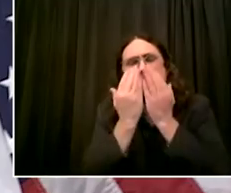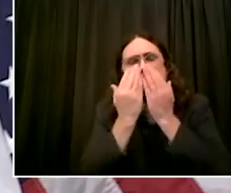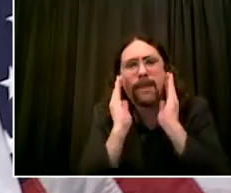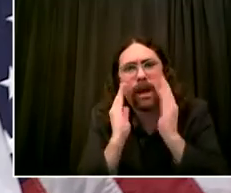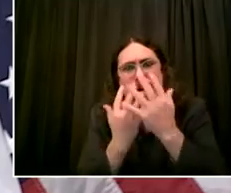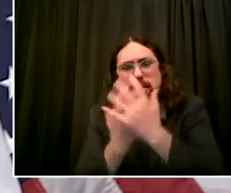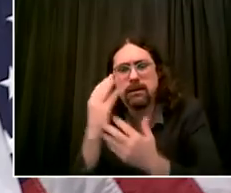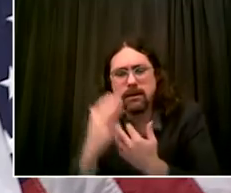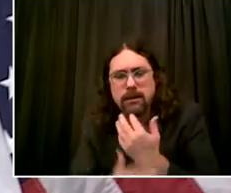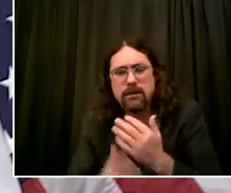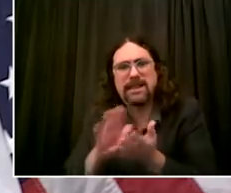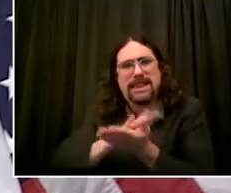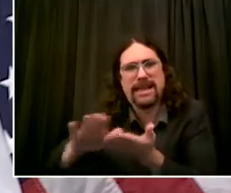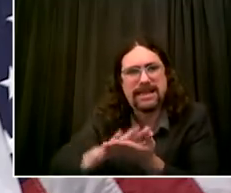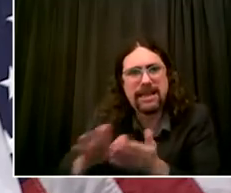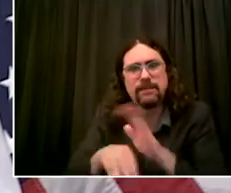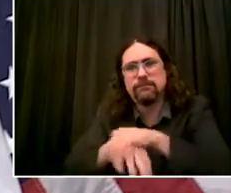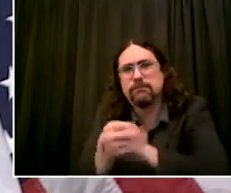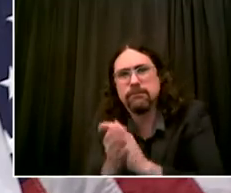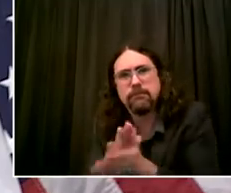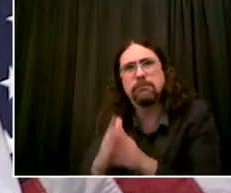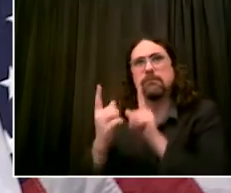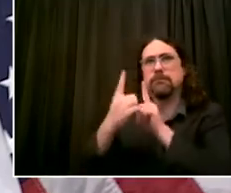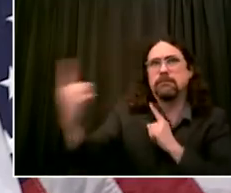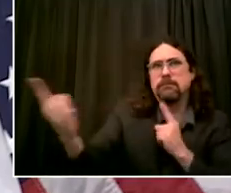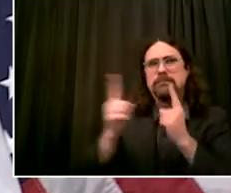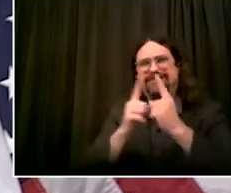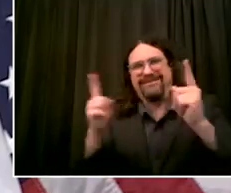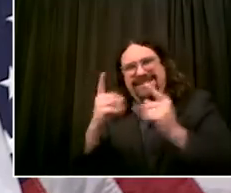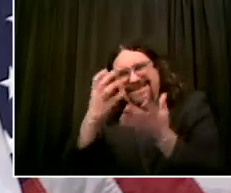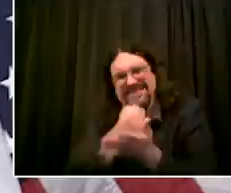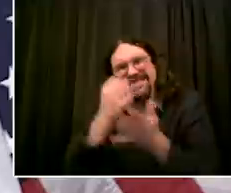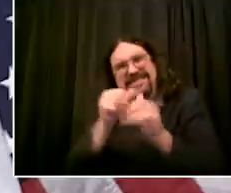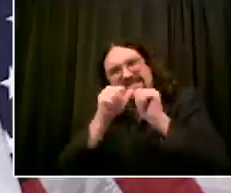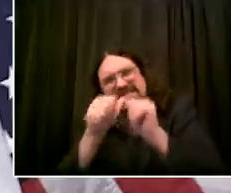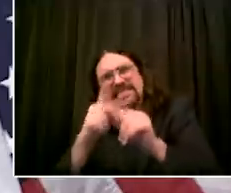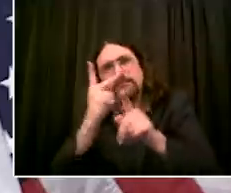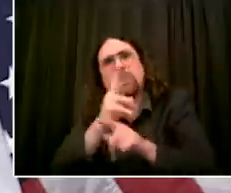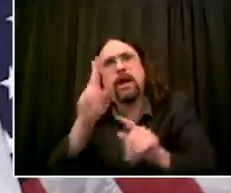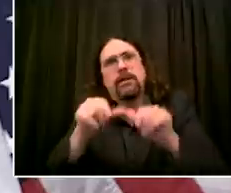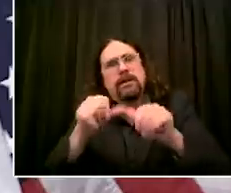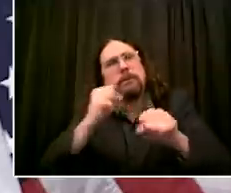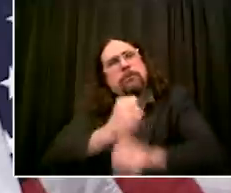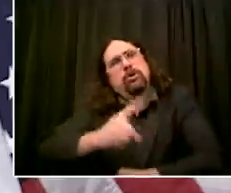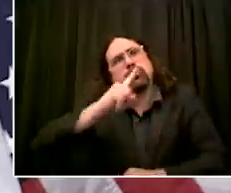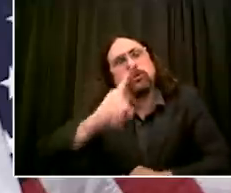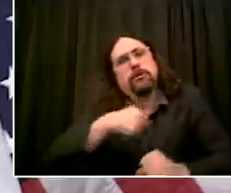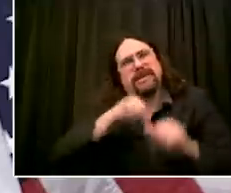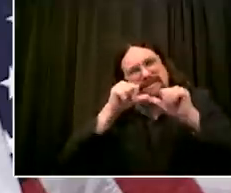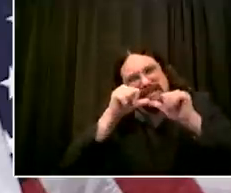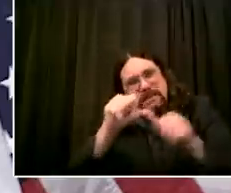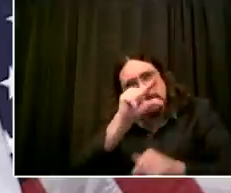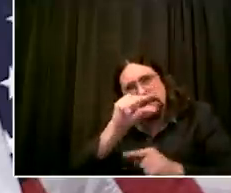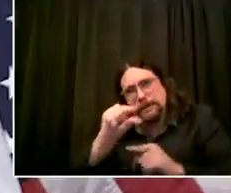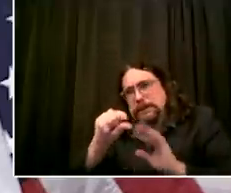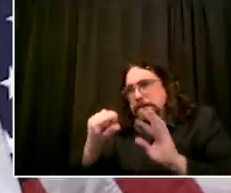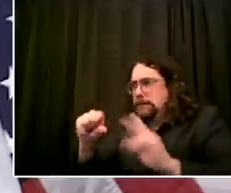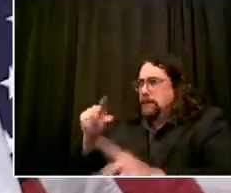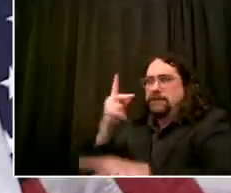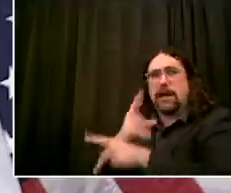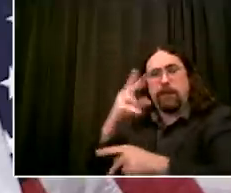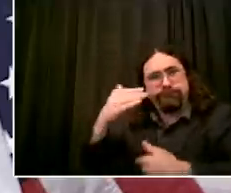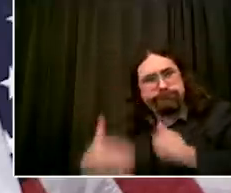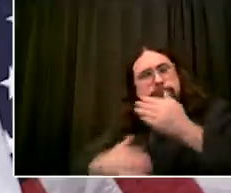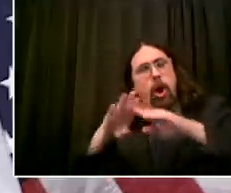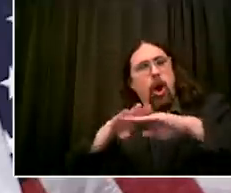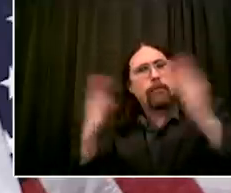to me, is yes, about getting people's livelihoods back, restarting the economy, but it's also first and foremost health and safety. We gotta do it the smart way and the safe